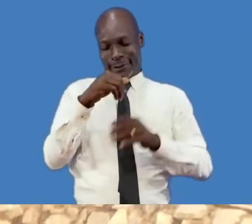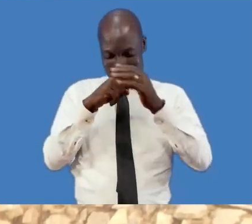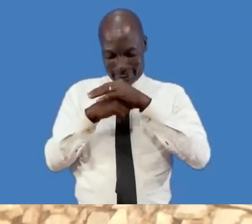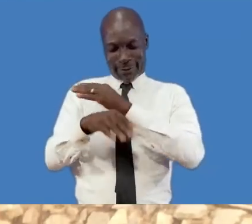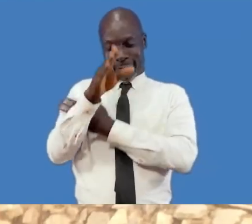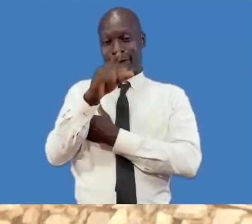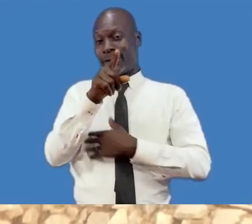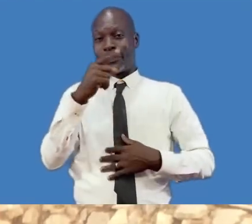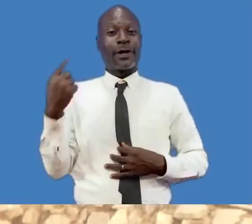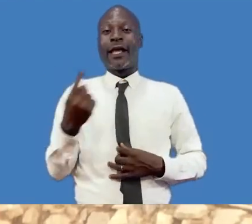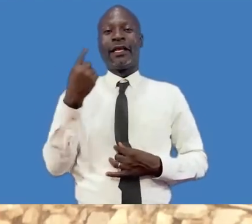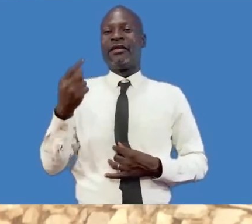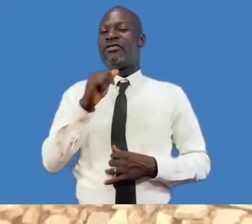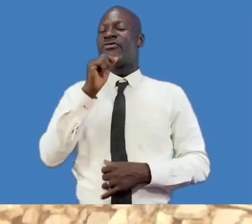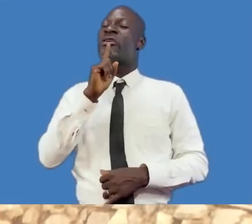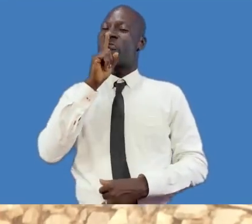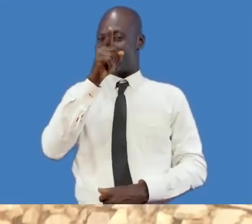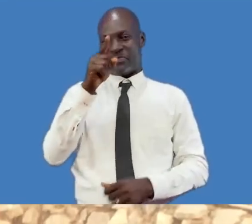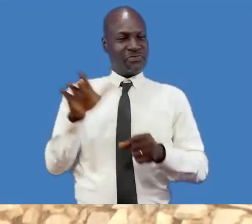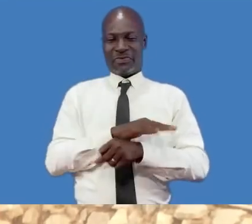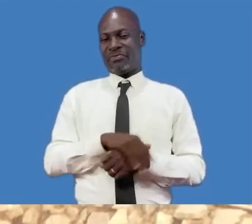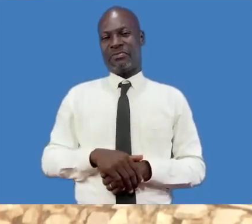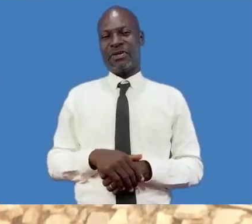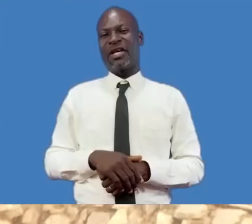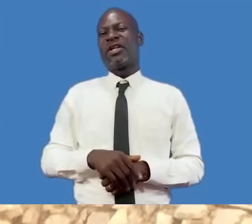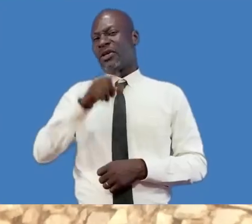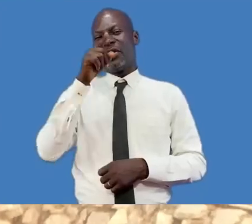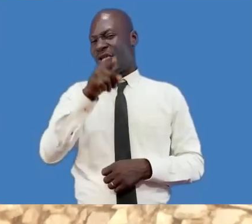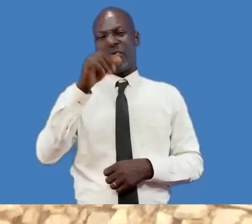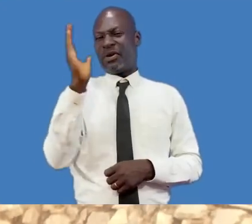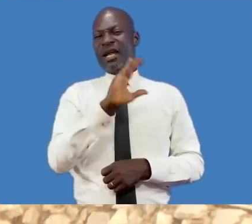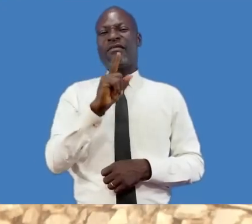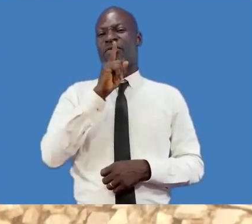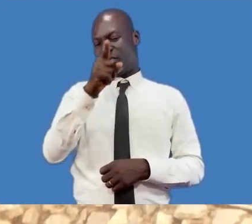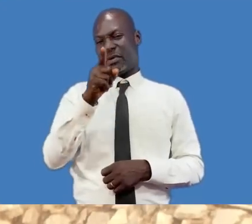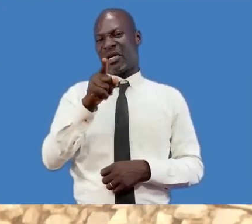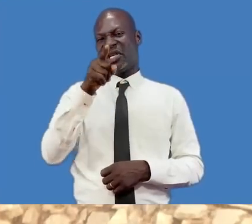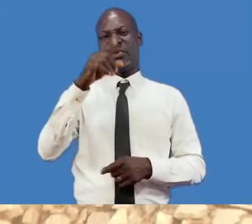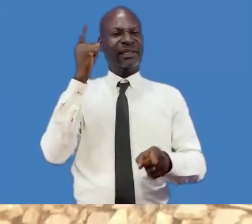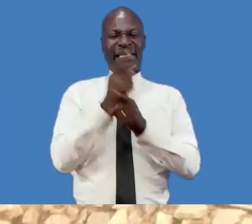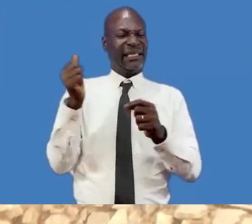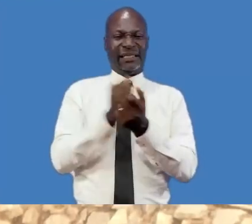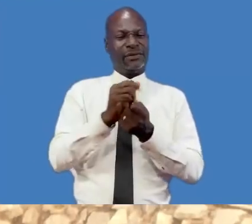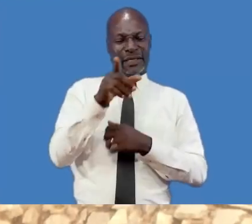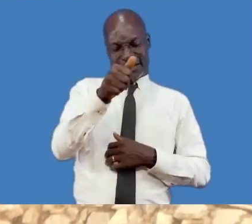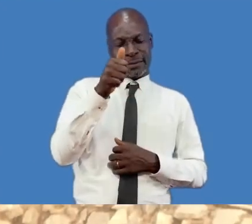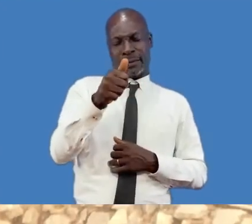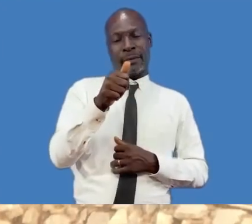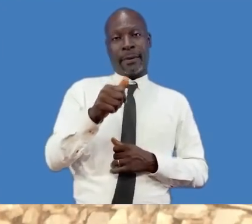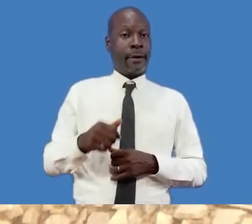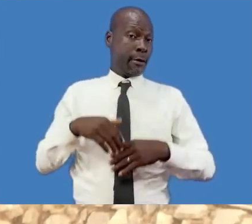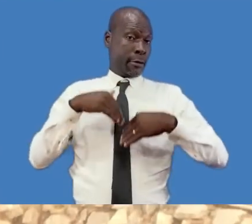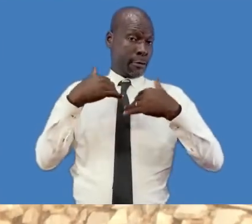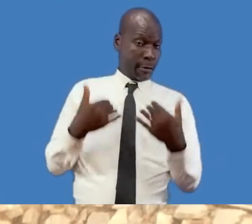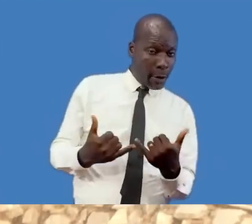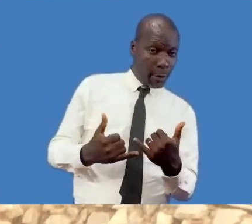a na wotena sɛ wotumi no sɛ wonyɛ ɔnokwafoɔ. Wonni nokorɛ ɛma wo ho. Wo kɔndɛm wo a wo ho. Now, sɛ wo